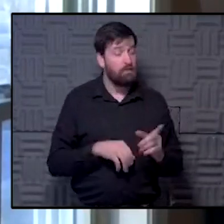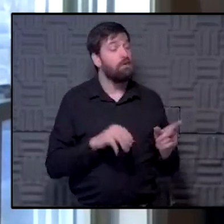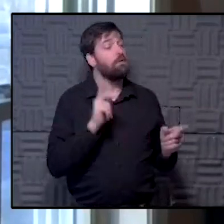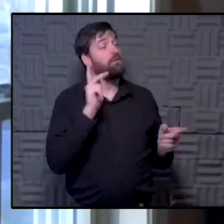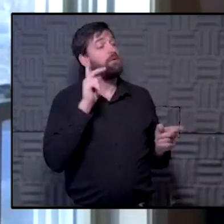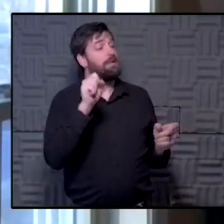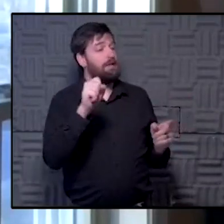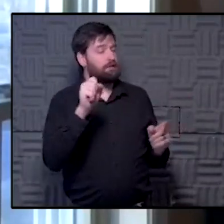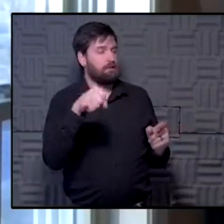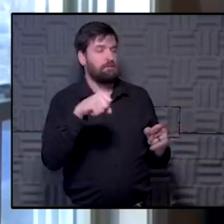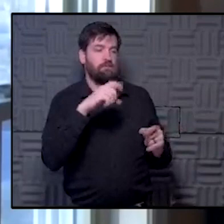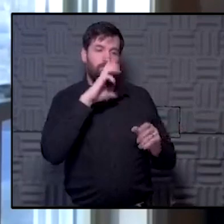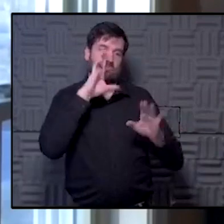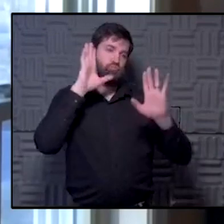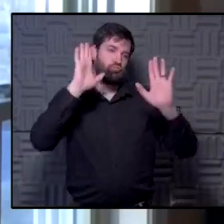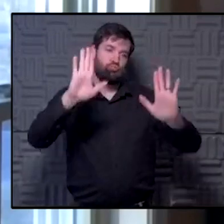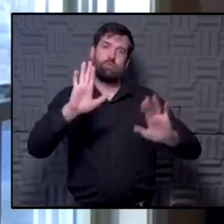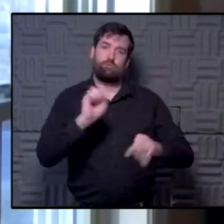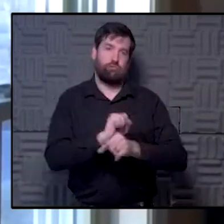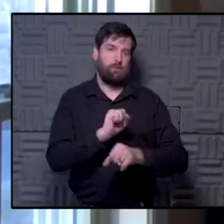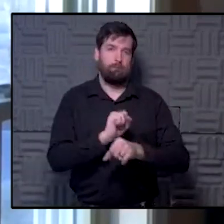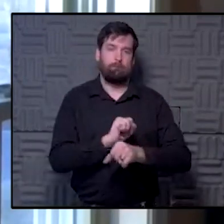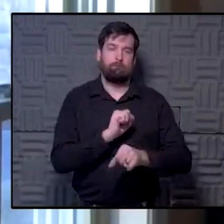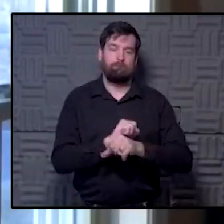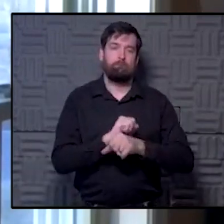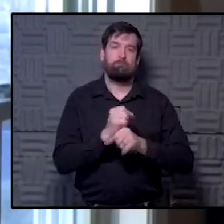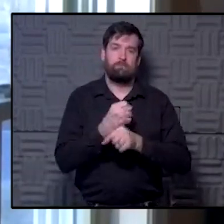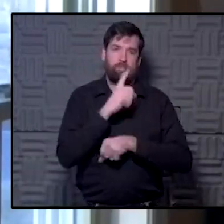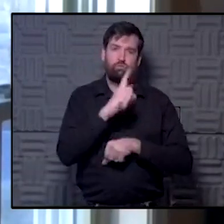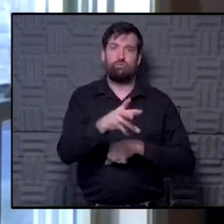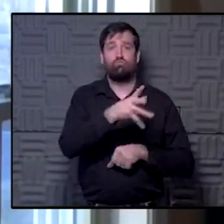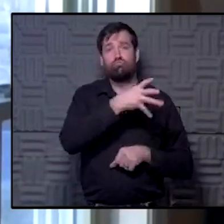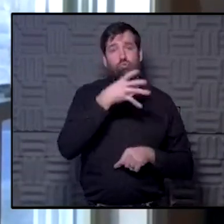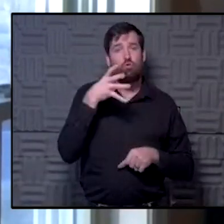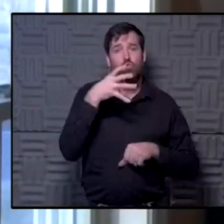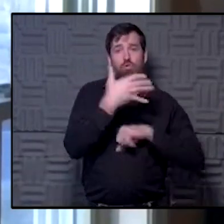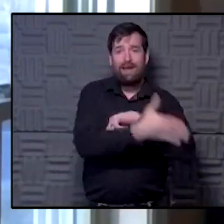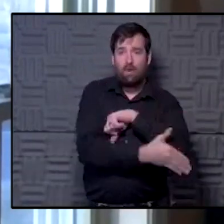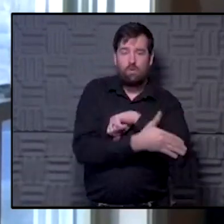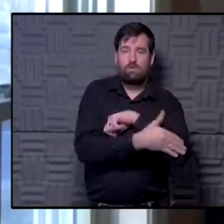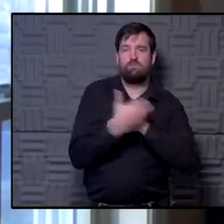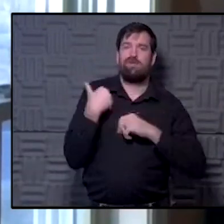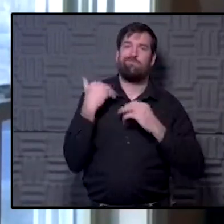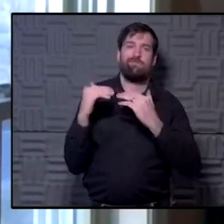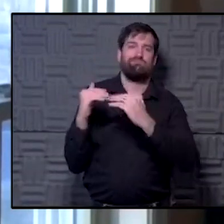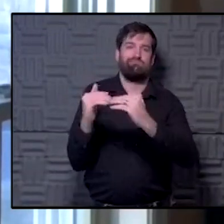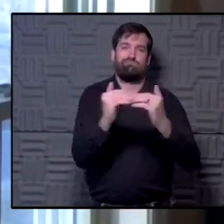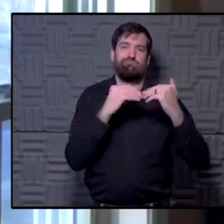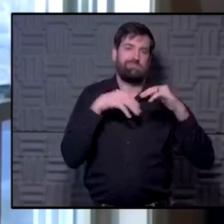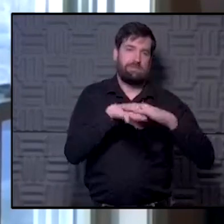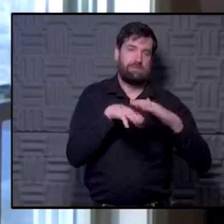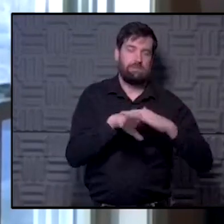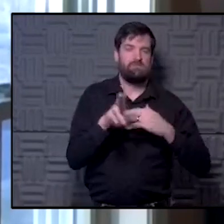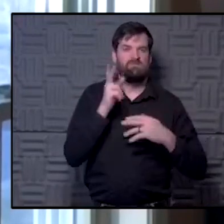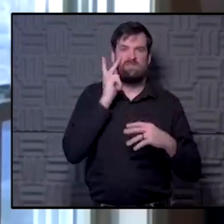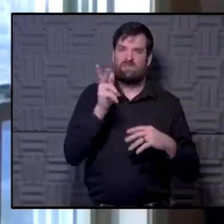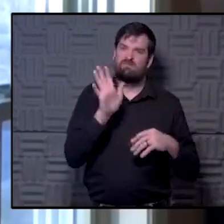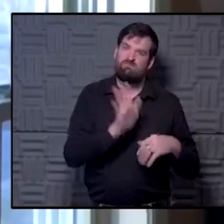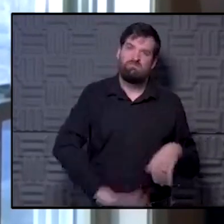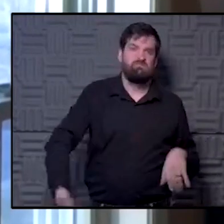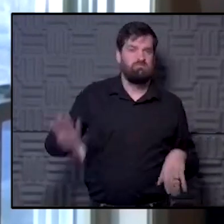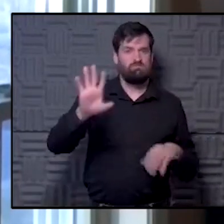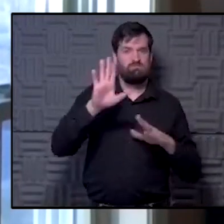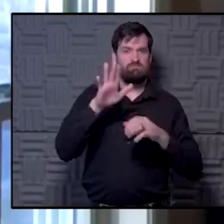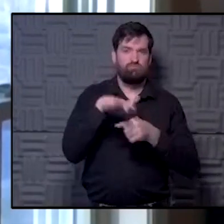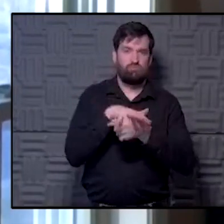Kansas has done an excellent job of ensuring that rural counties have equitable access. In fact, we've seen that across Region 7 and in